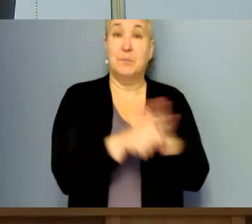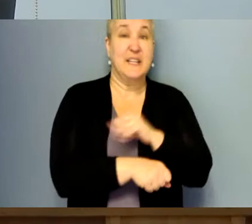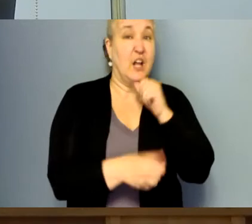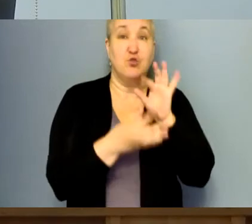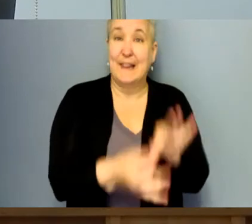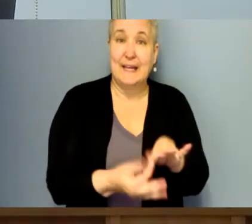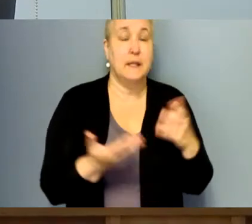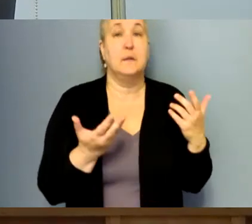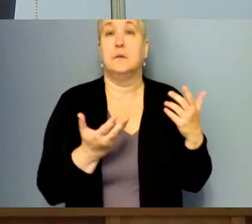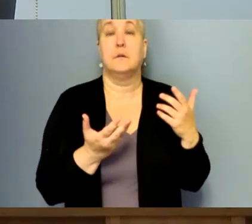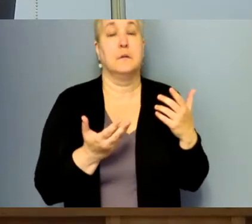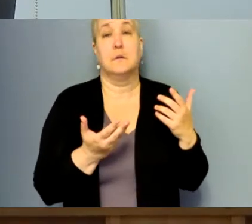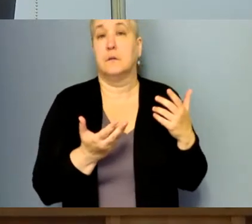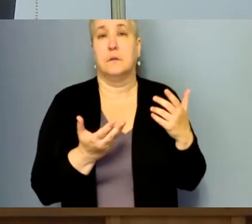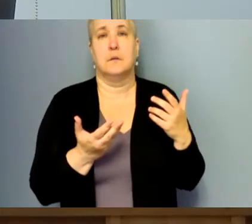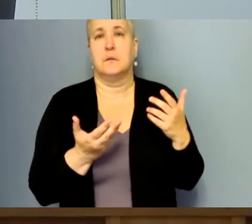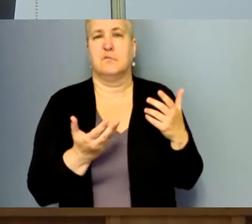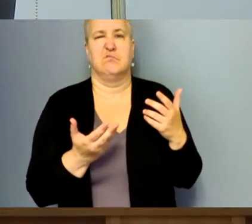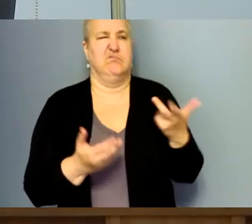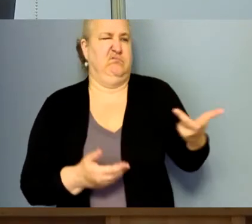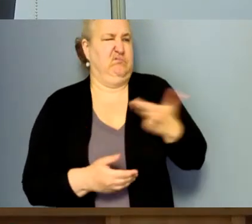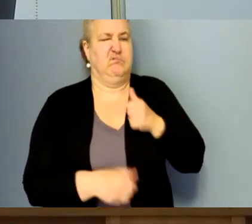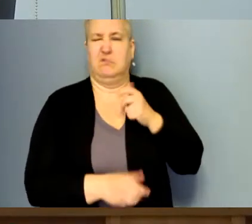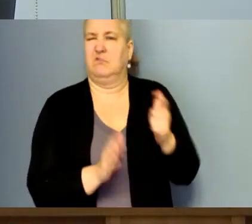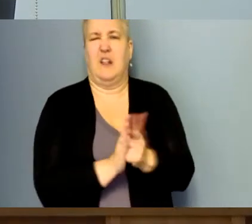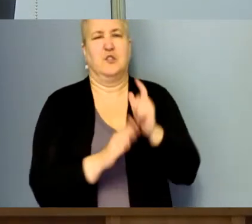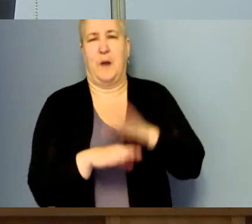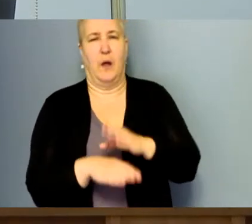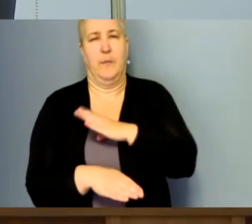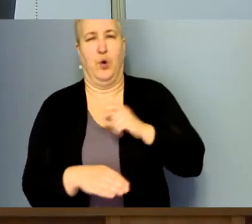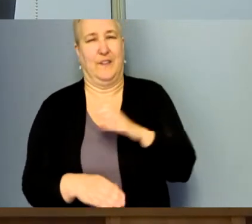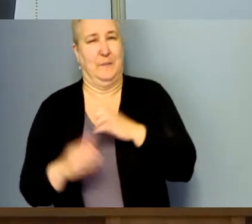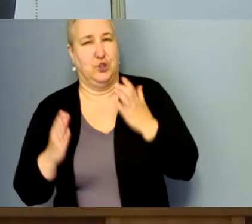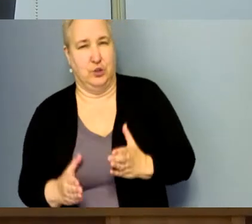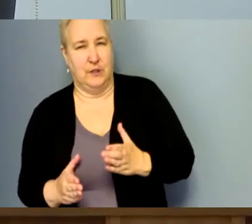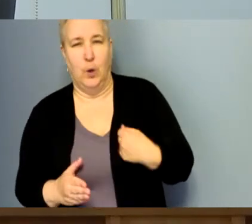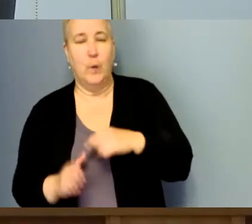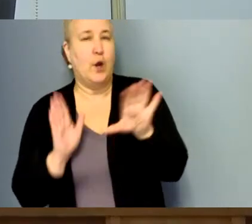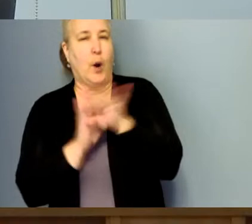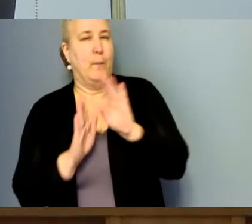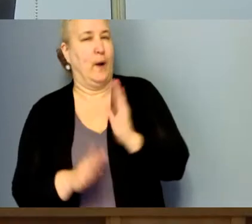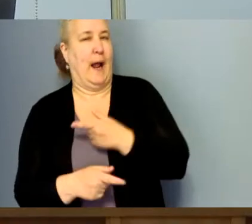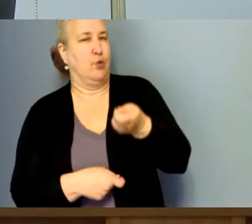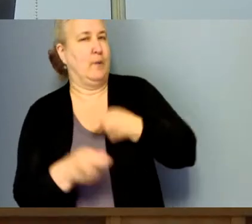unrelated, we wouldn't be allowed to be on the Board of Commissioners. We do not appoint our replacements.